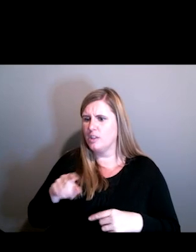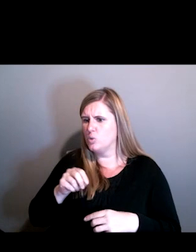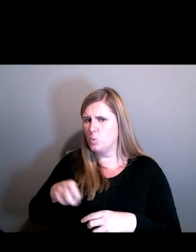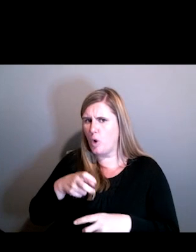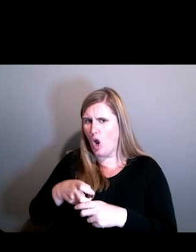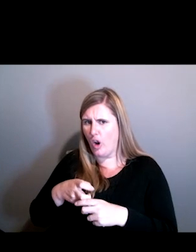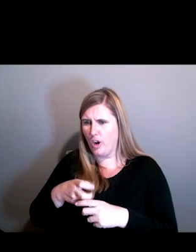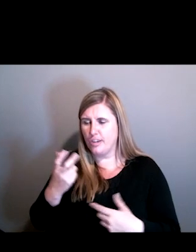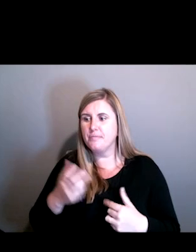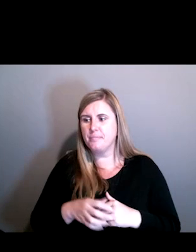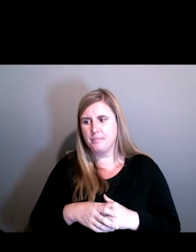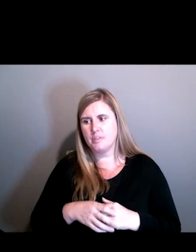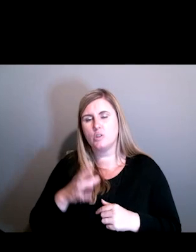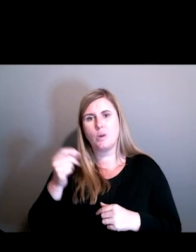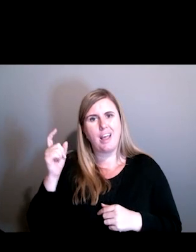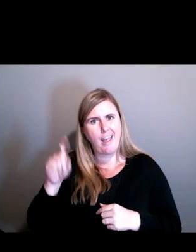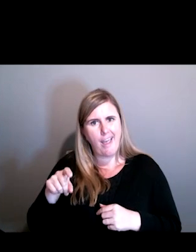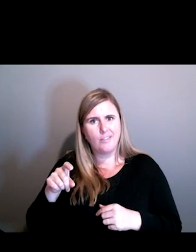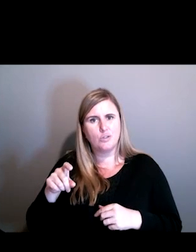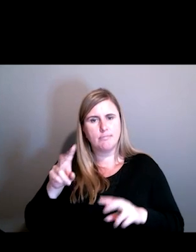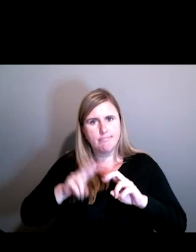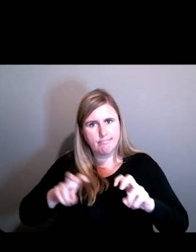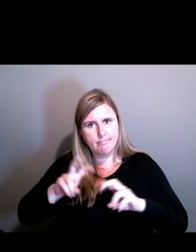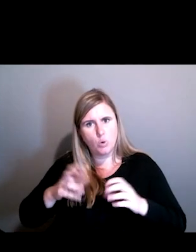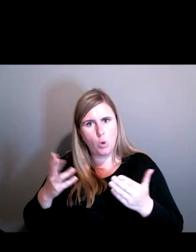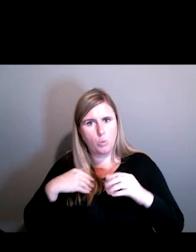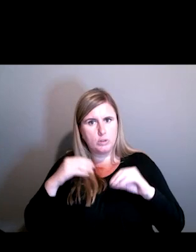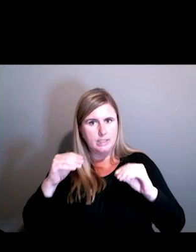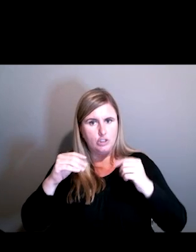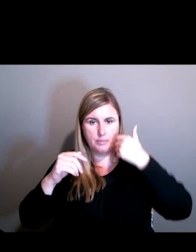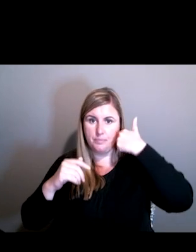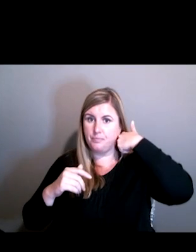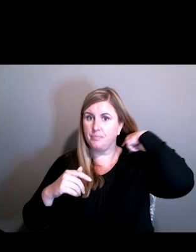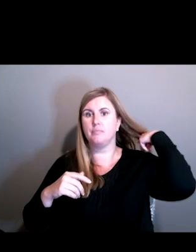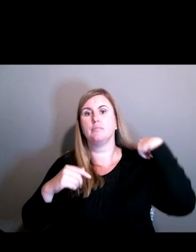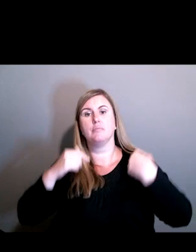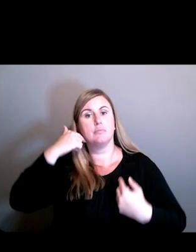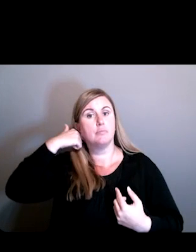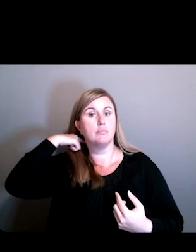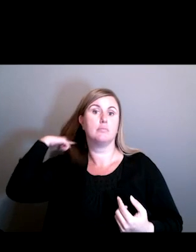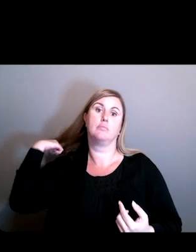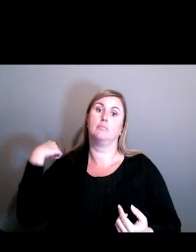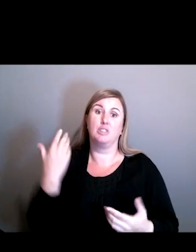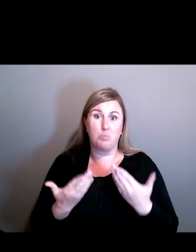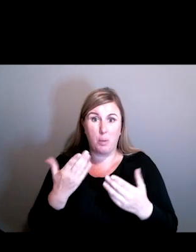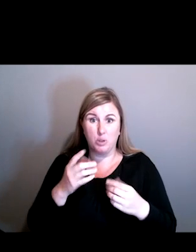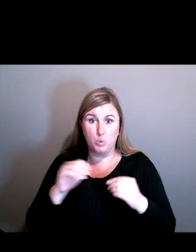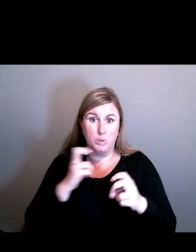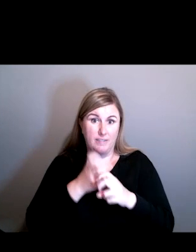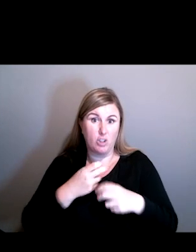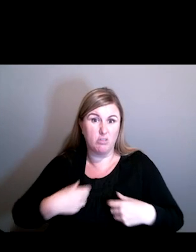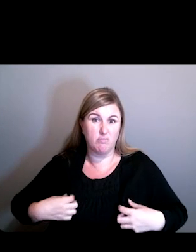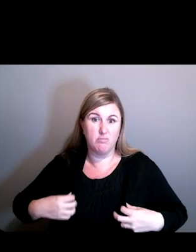hate this, or this is too hard for me. So we have to take a look at what we are teaching. It is probably